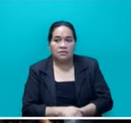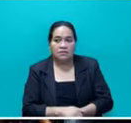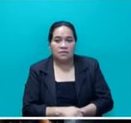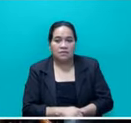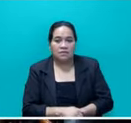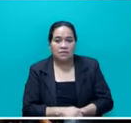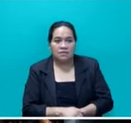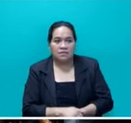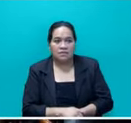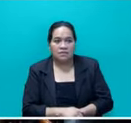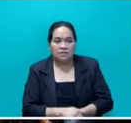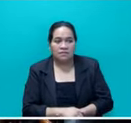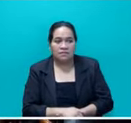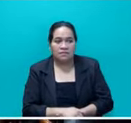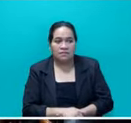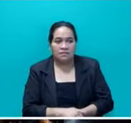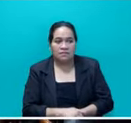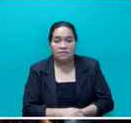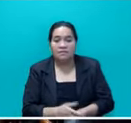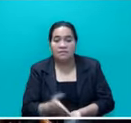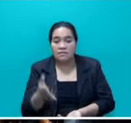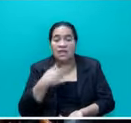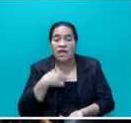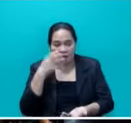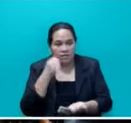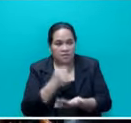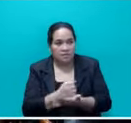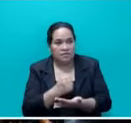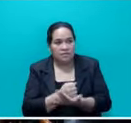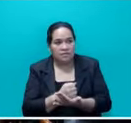I can confirm, sir, that is the case. The public does not